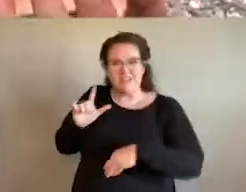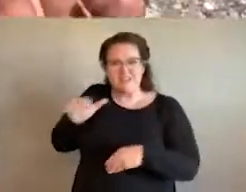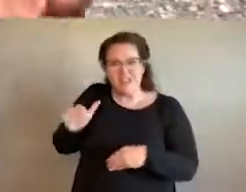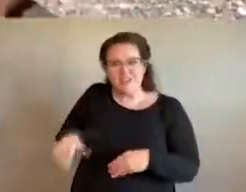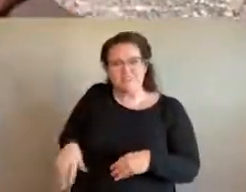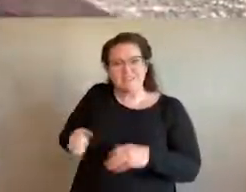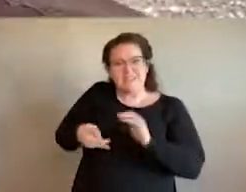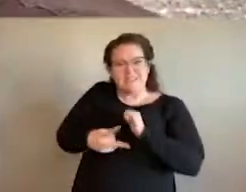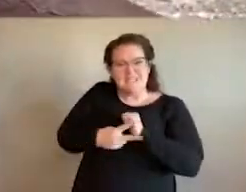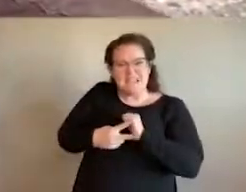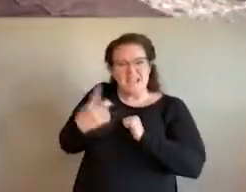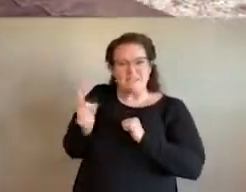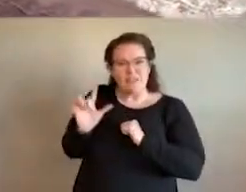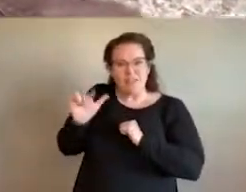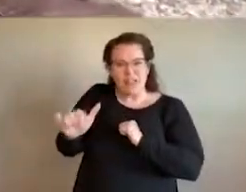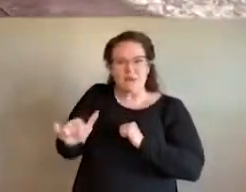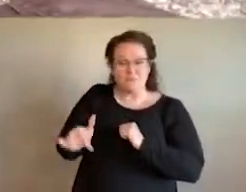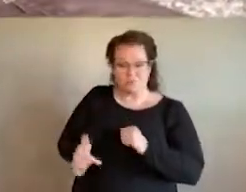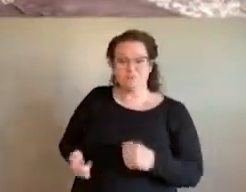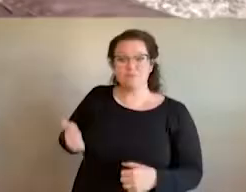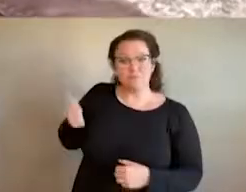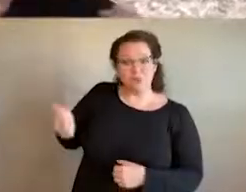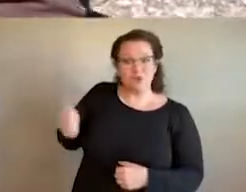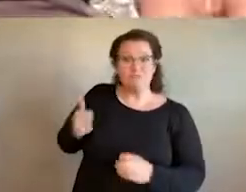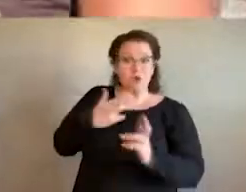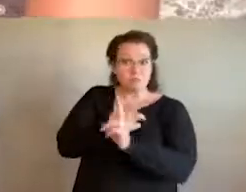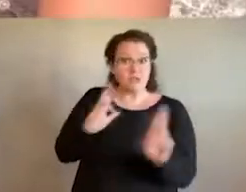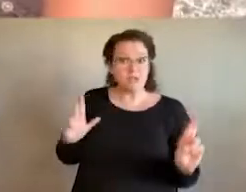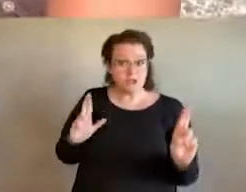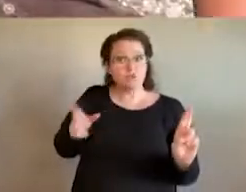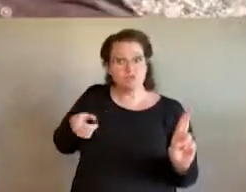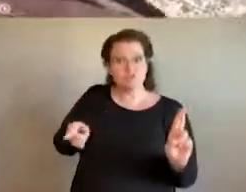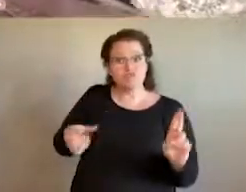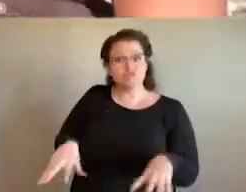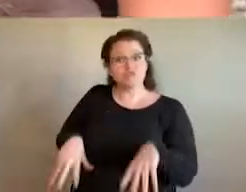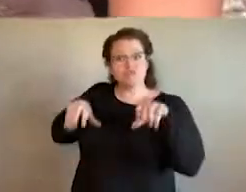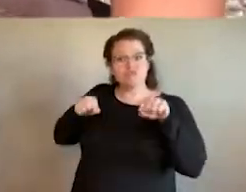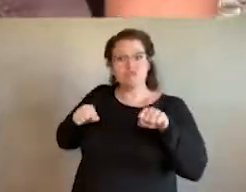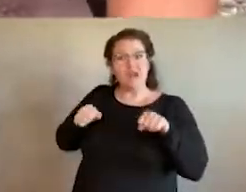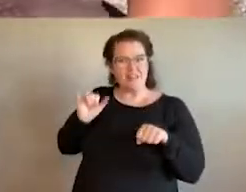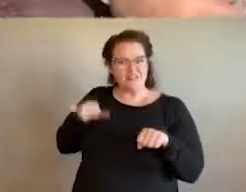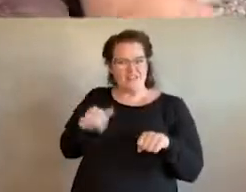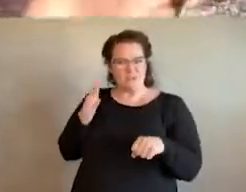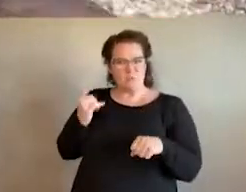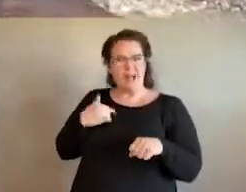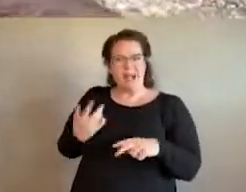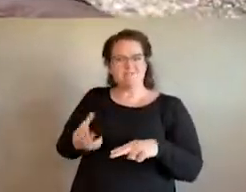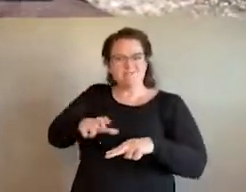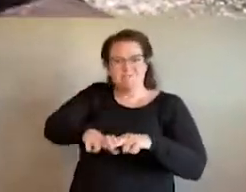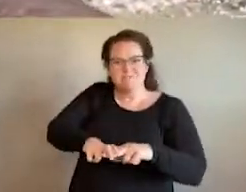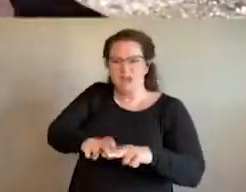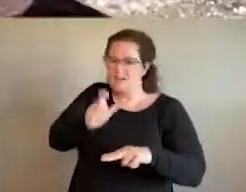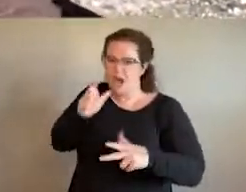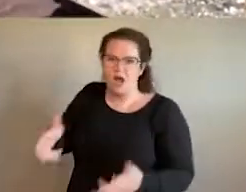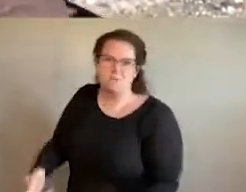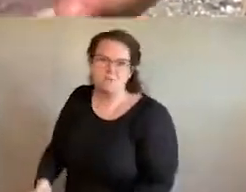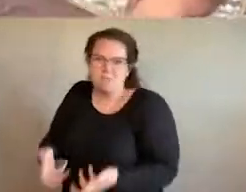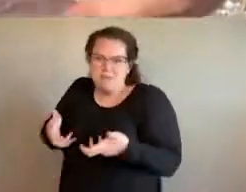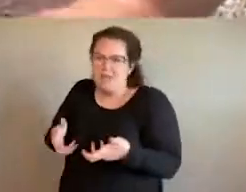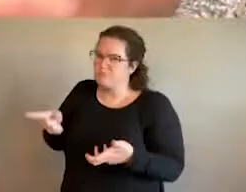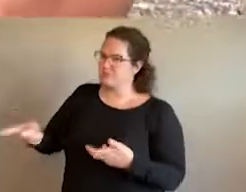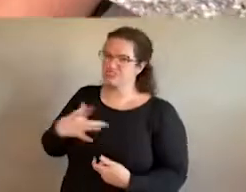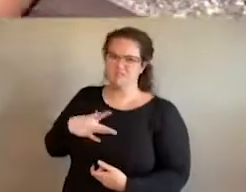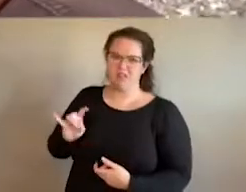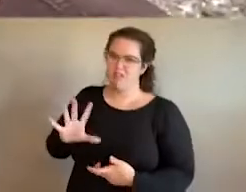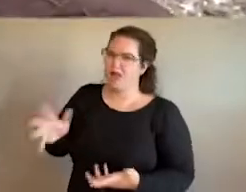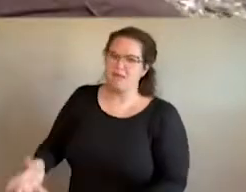it for a little snack later. She is another one of our rescues, so that's why I sat down instead of going to pick her up. She's really uncomfortable being